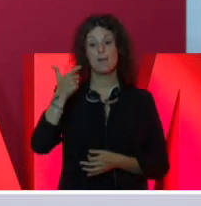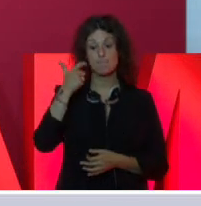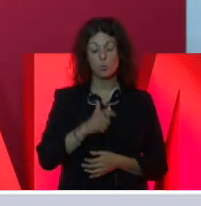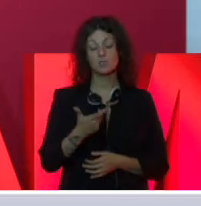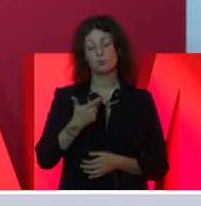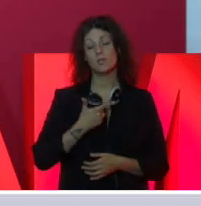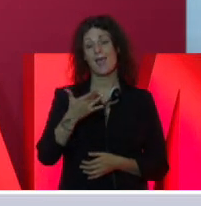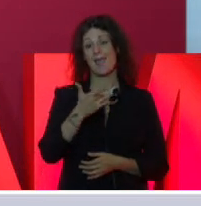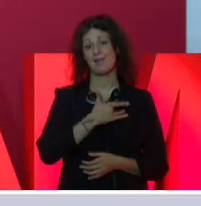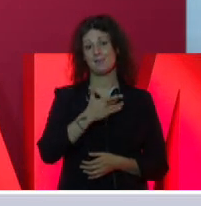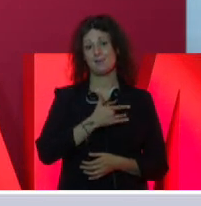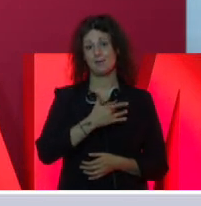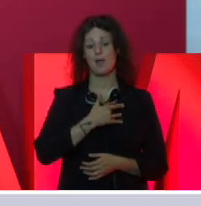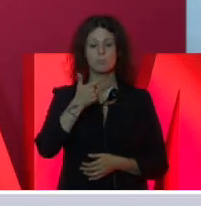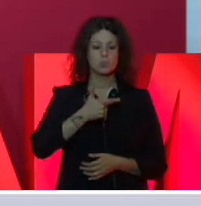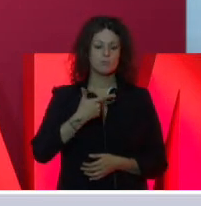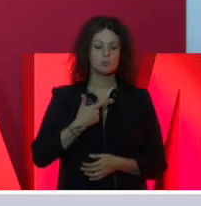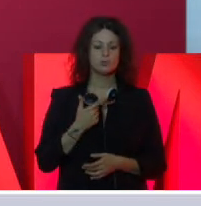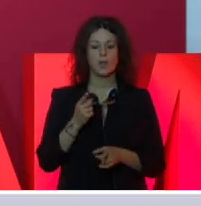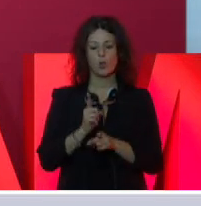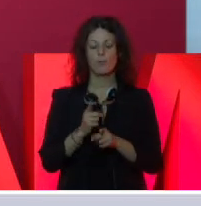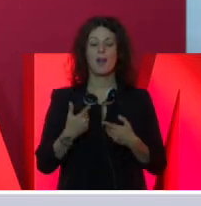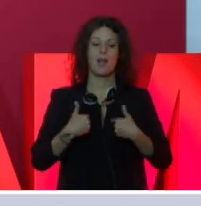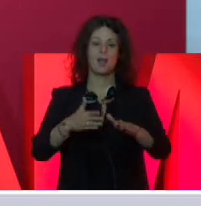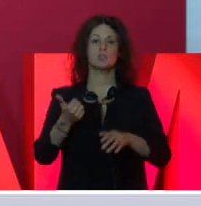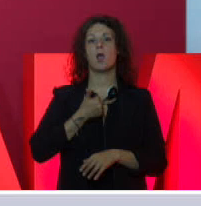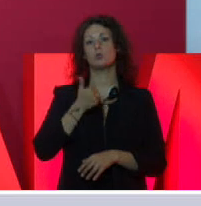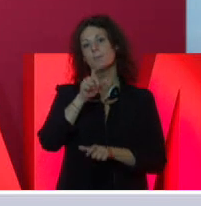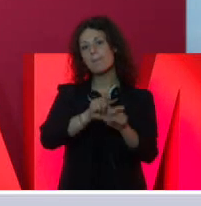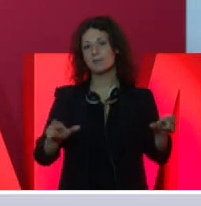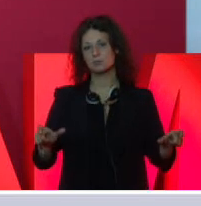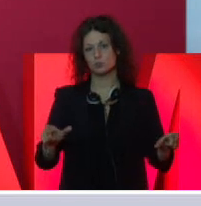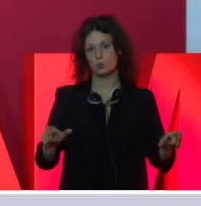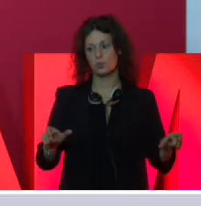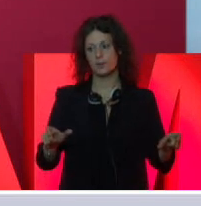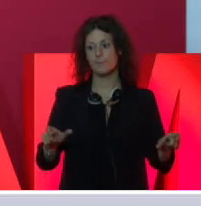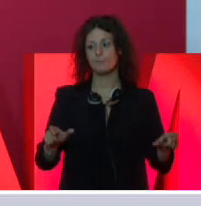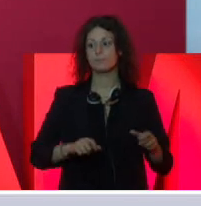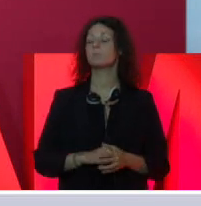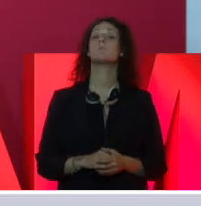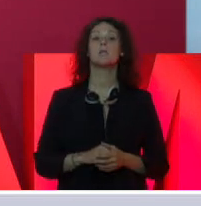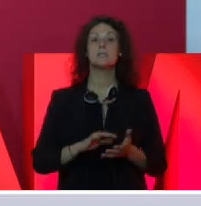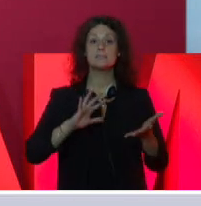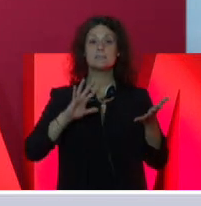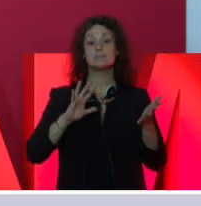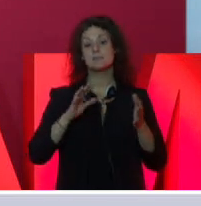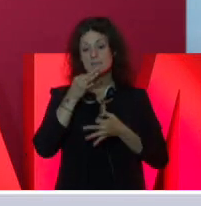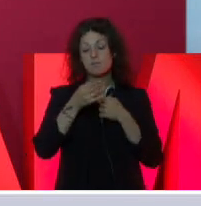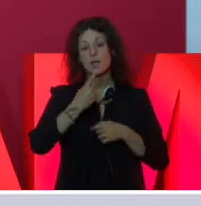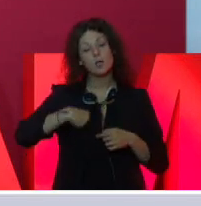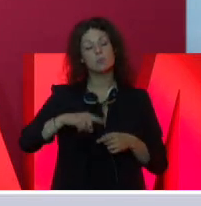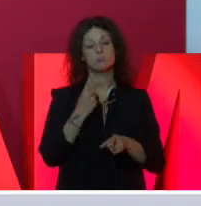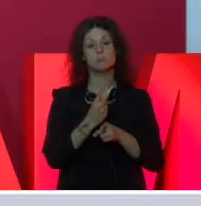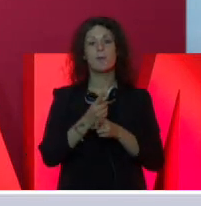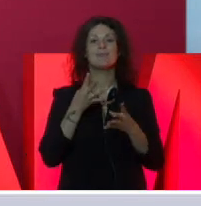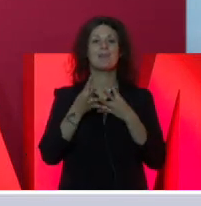people's autonomy and people's freedom, well, it becomes increasingly important to have levels of transparency and